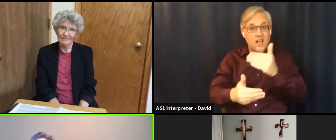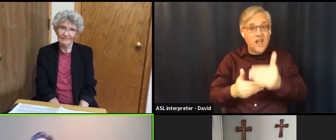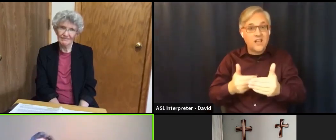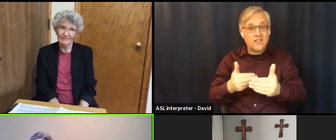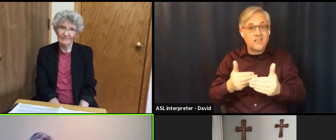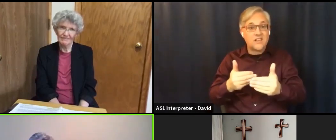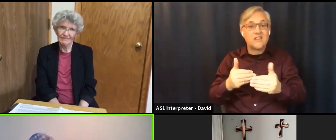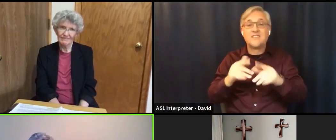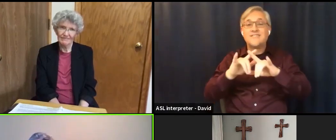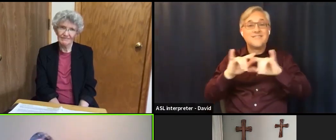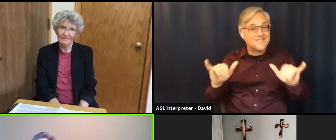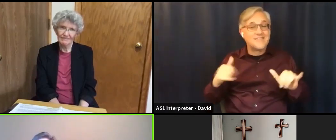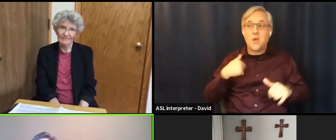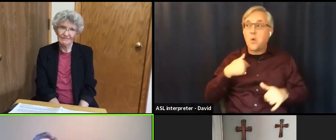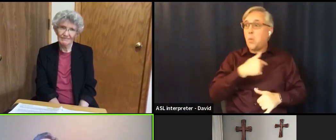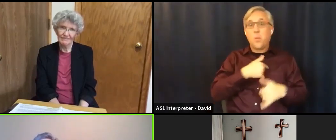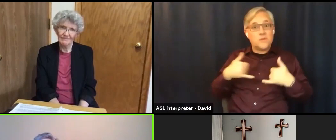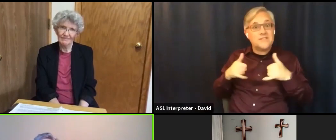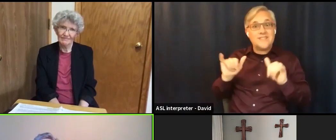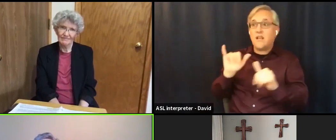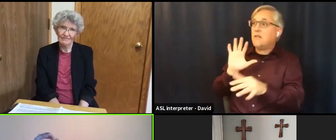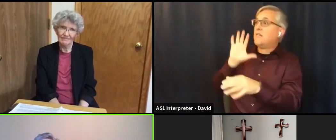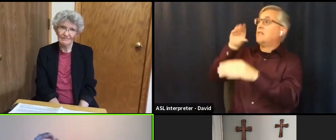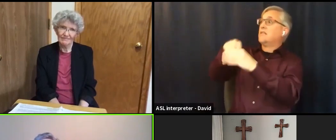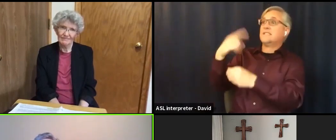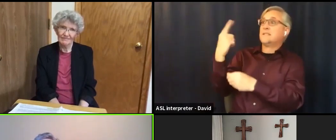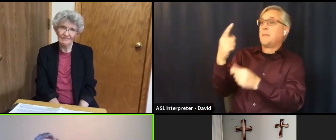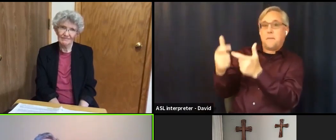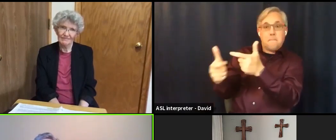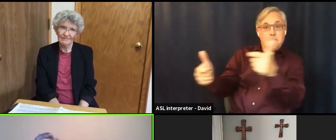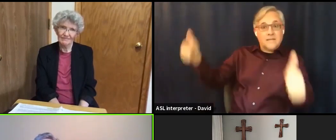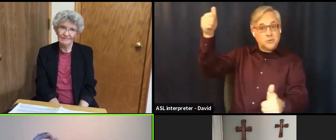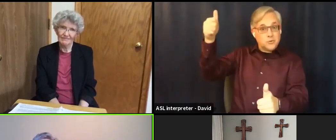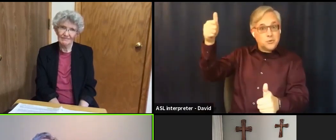part of something bigger than ourselves.